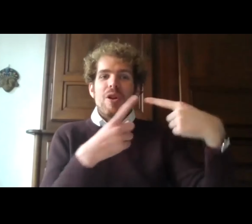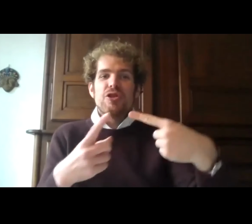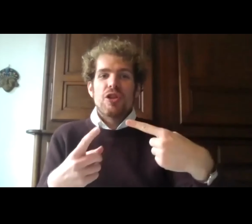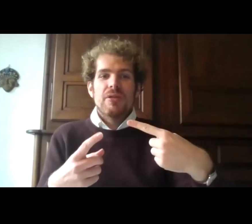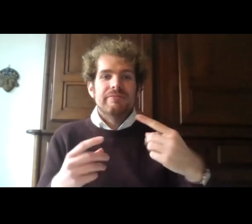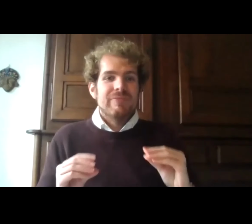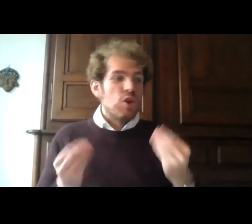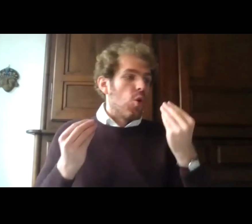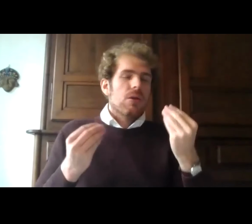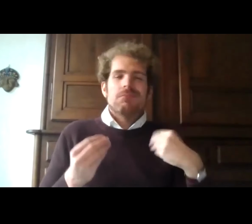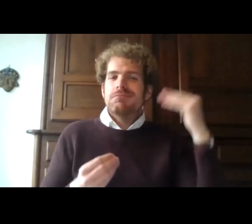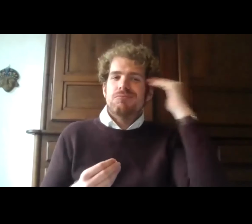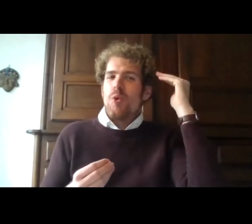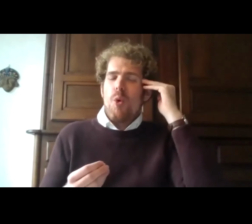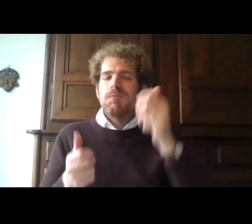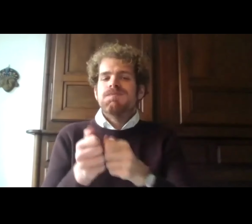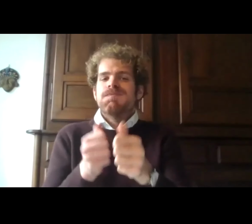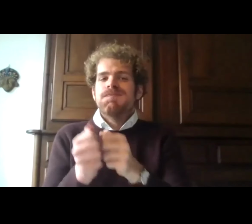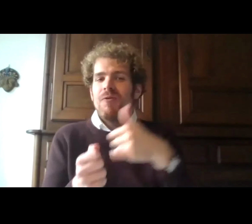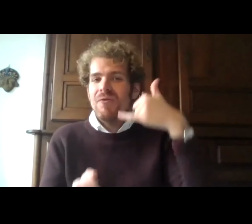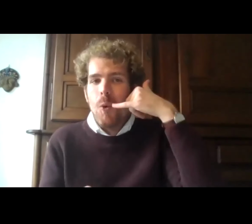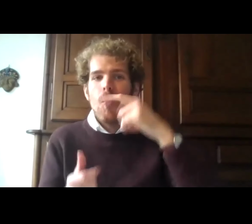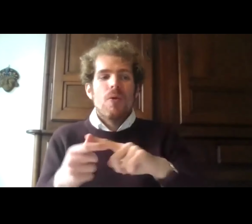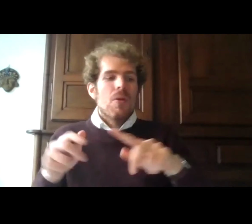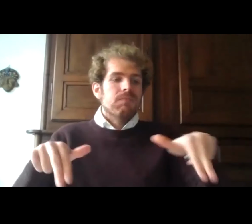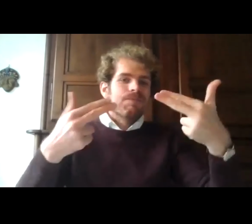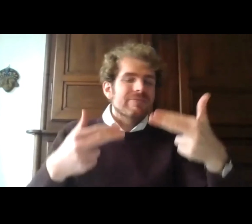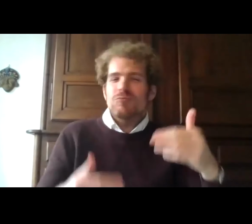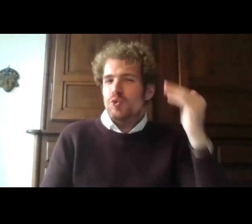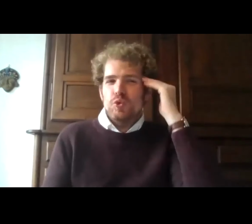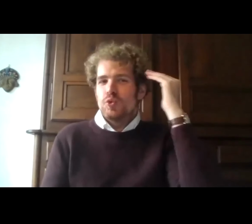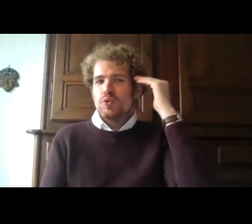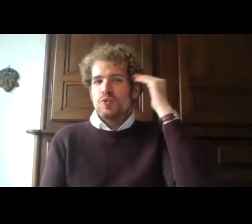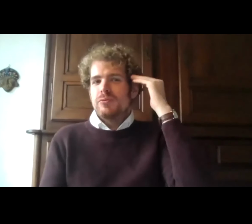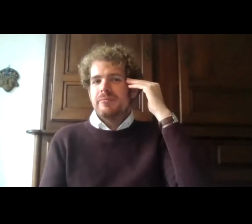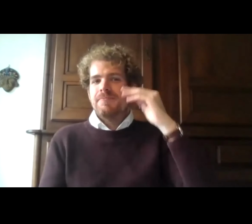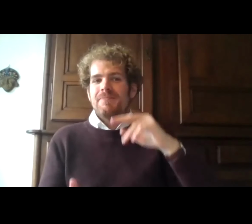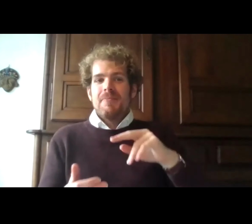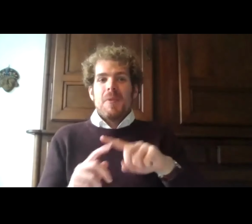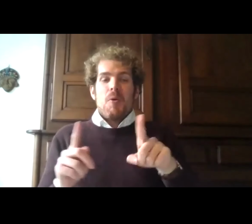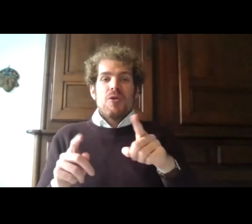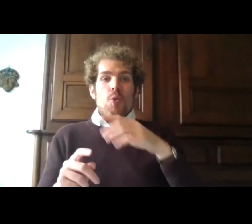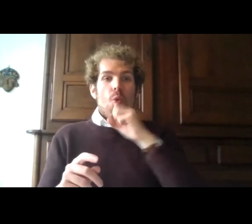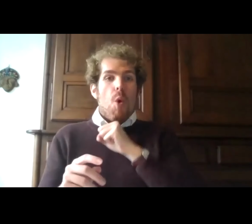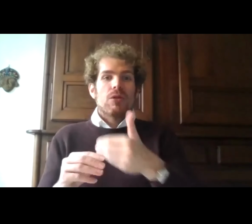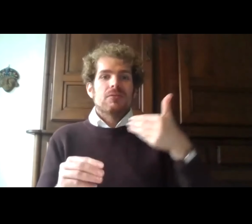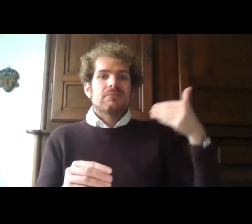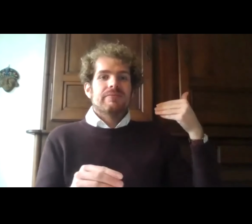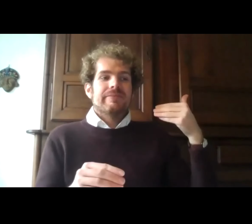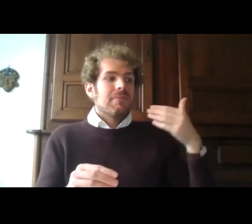Well, I think it's the same for people who are not deaf, right? There's been a lot of generations of people who are not comfortable with smartphones and computers and